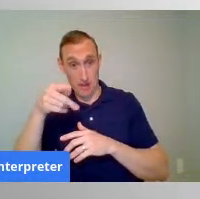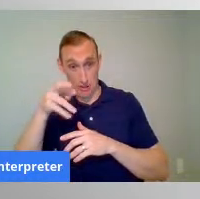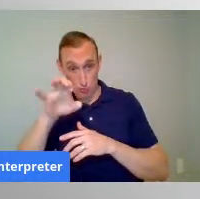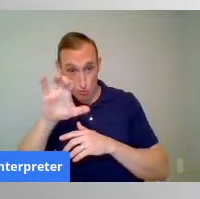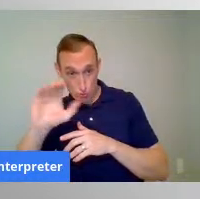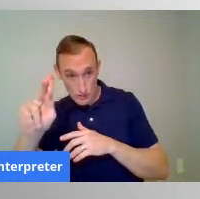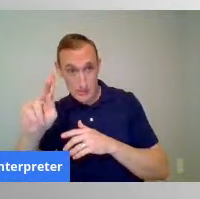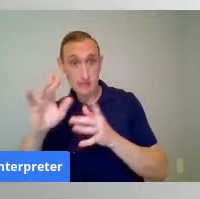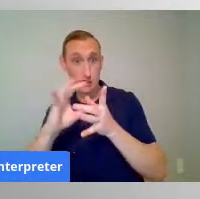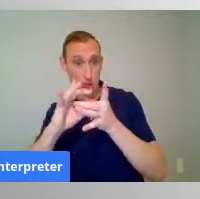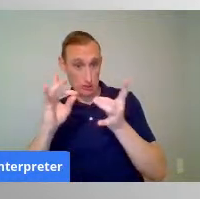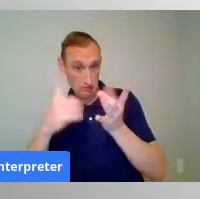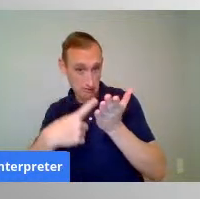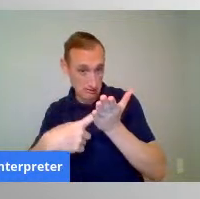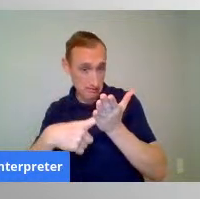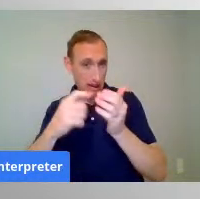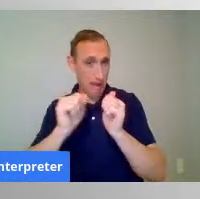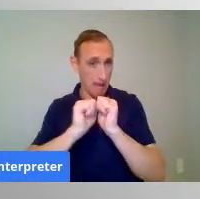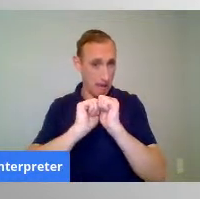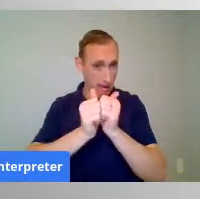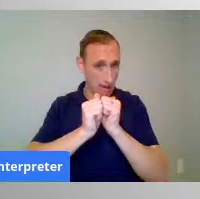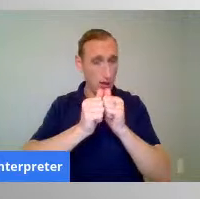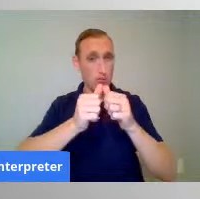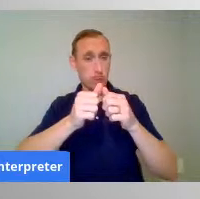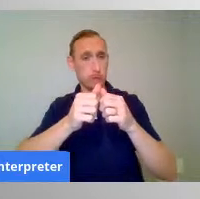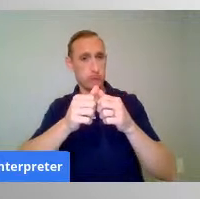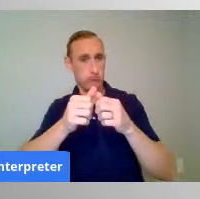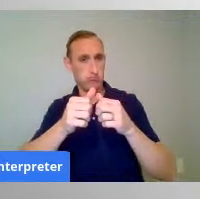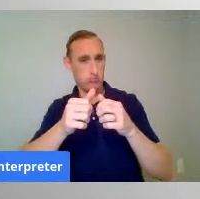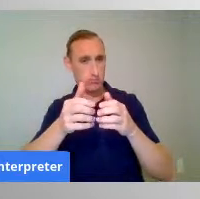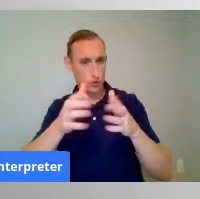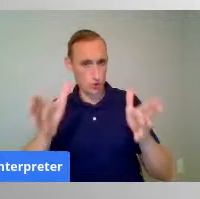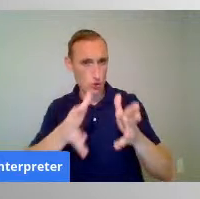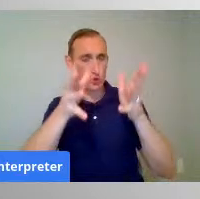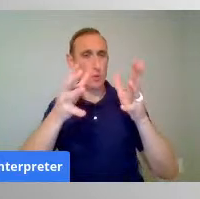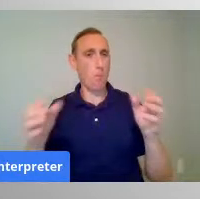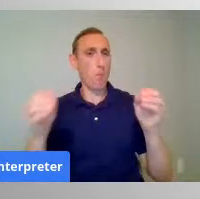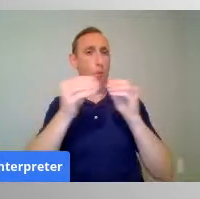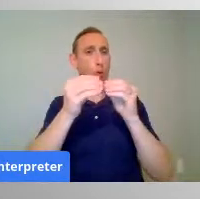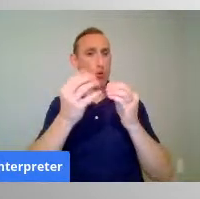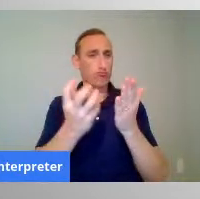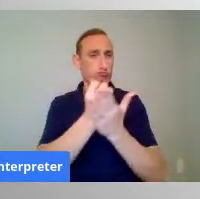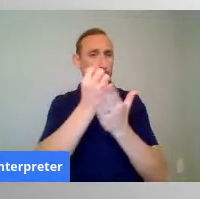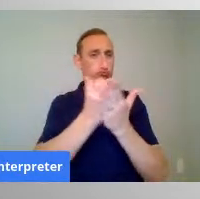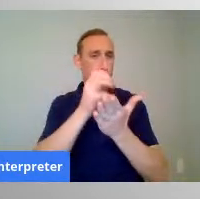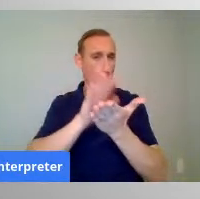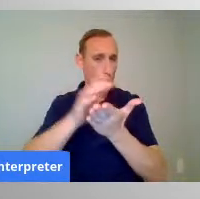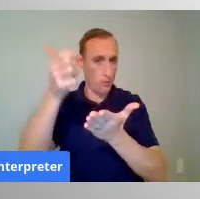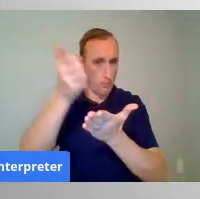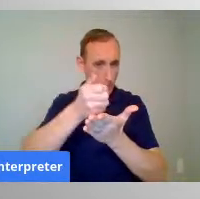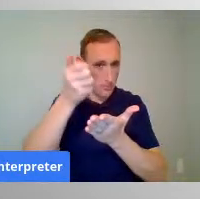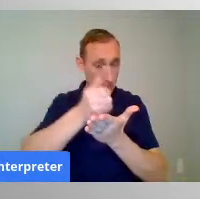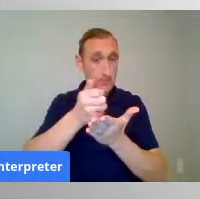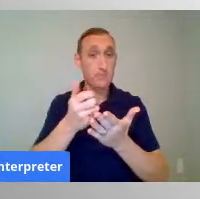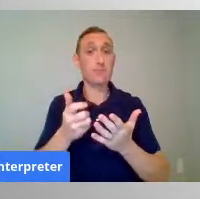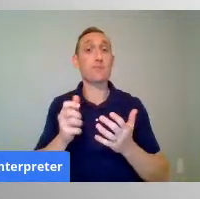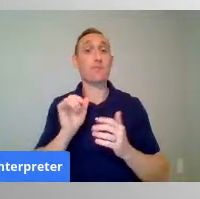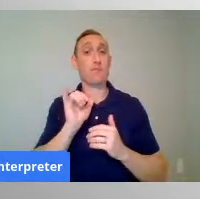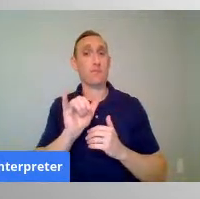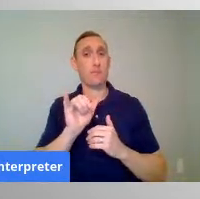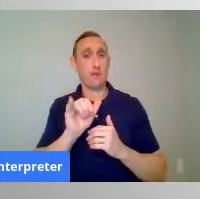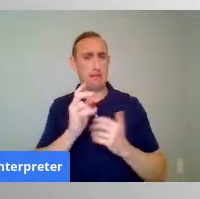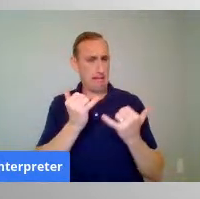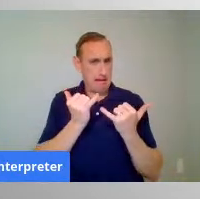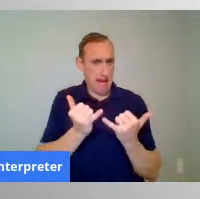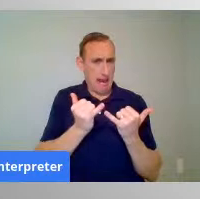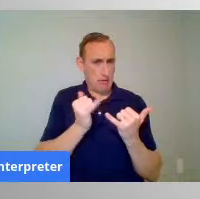expand that. Okay, other thoughts around where you all see the current situation versus what